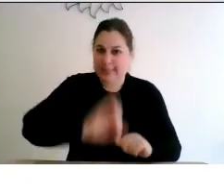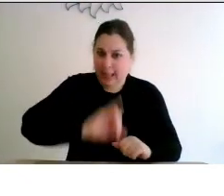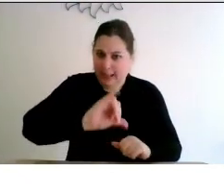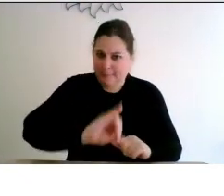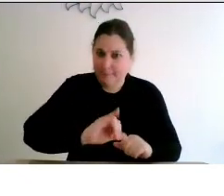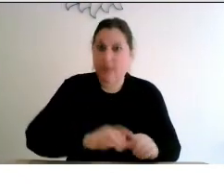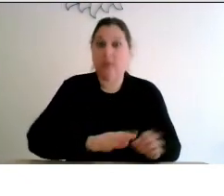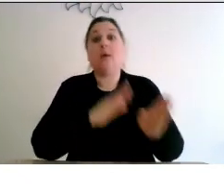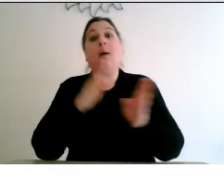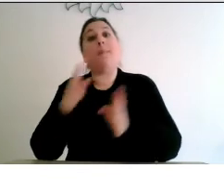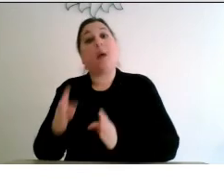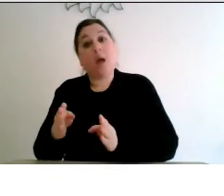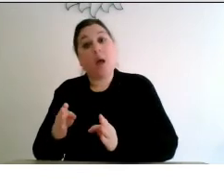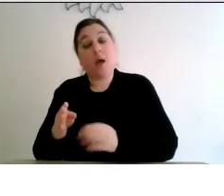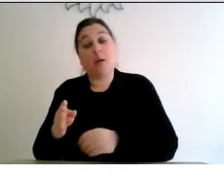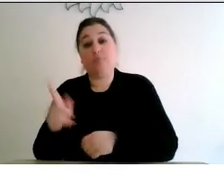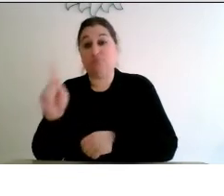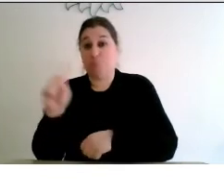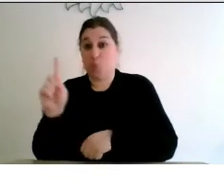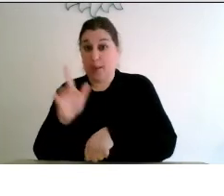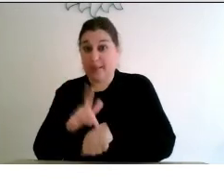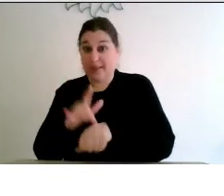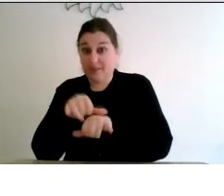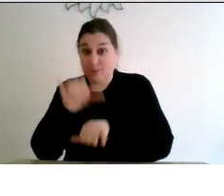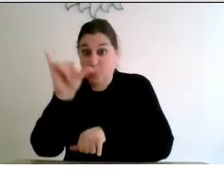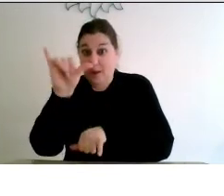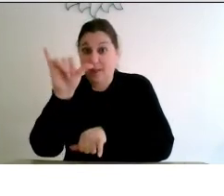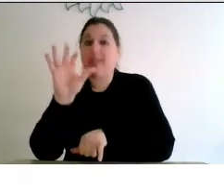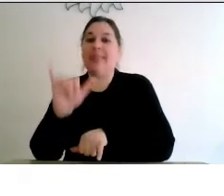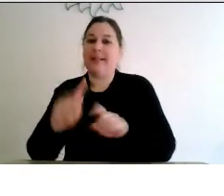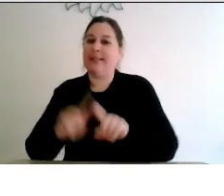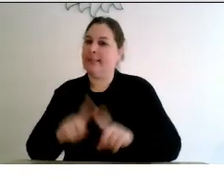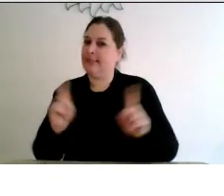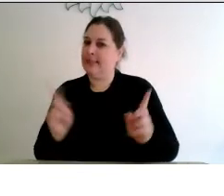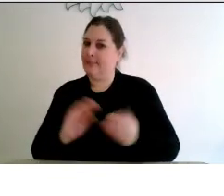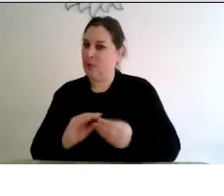Okay, so they have the same slopes,